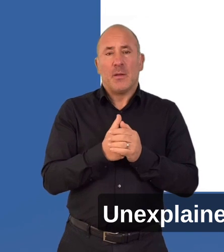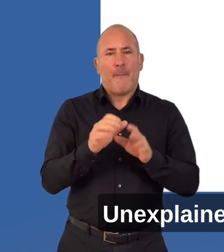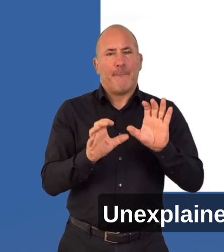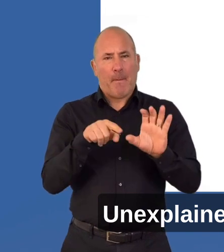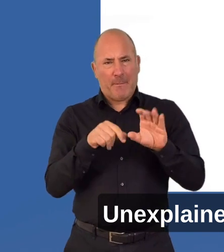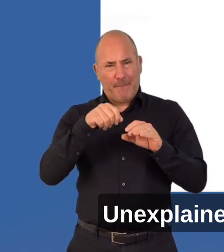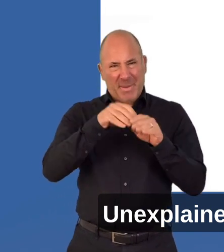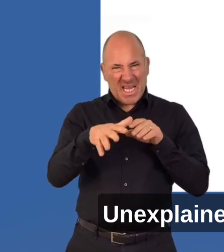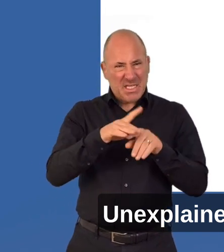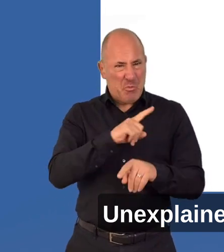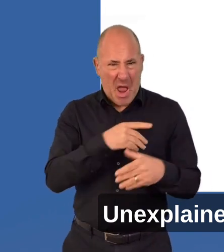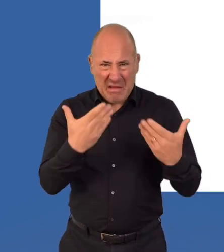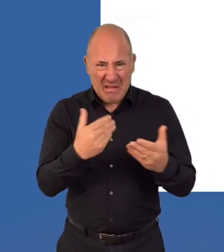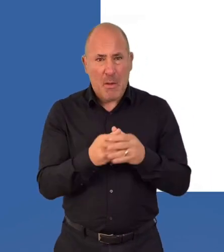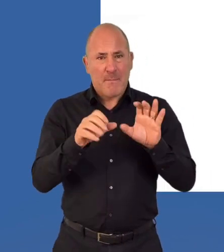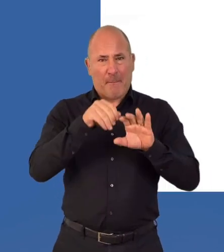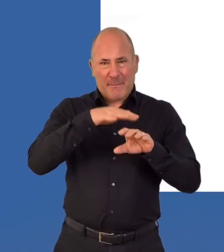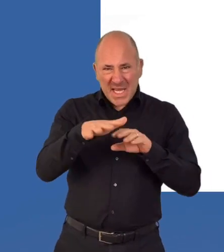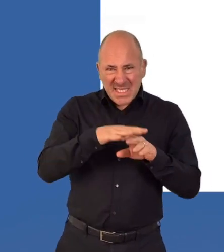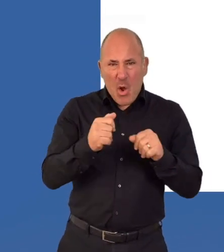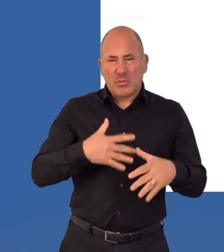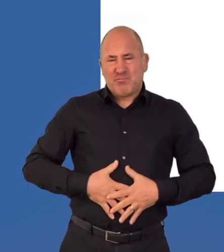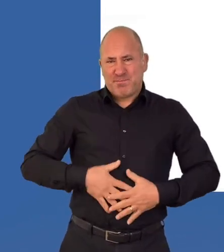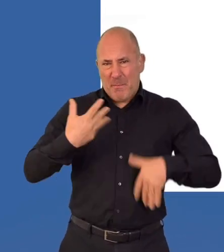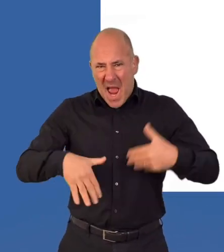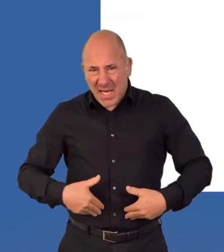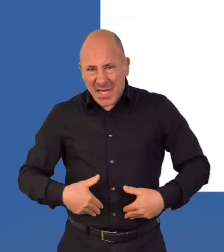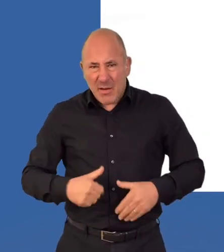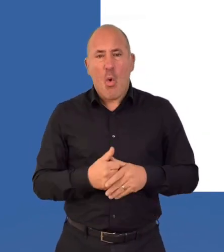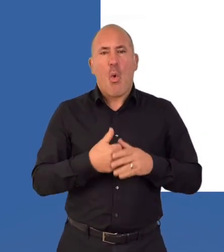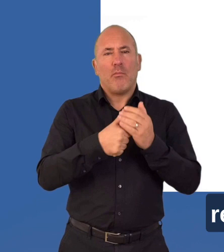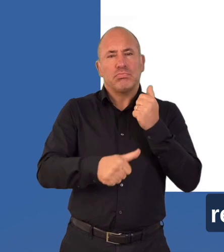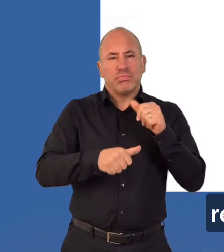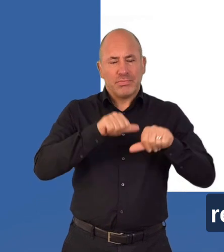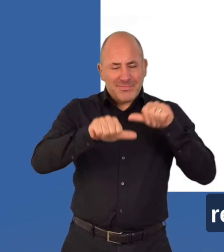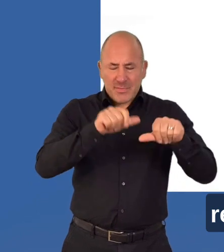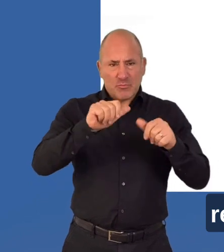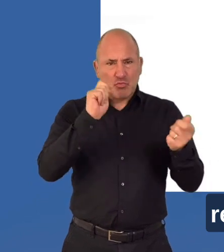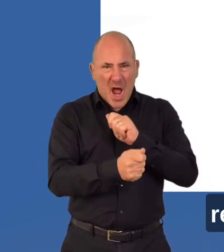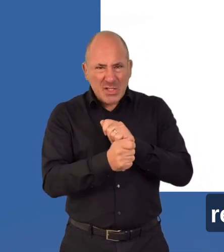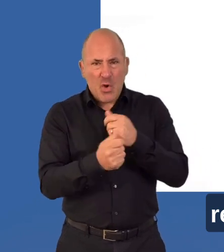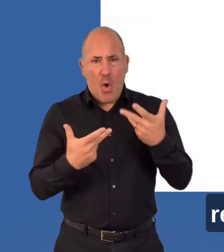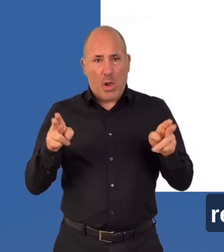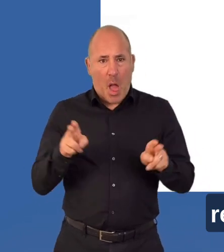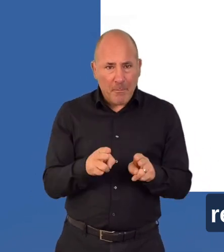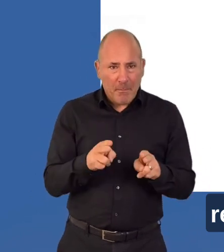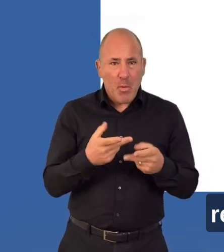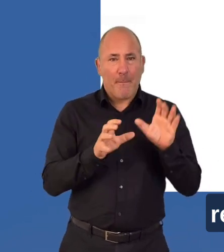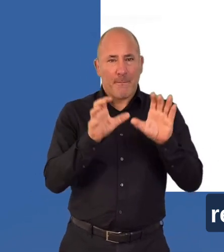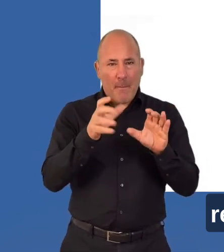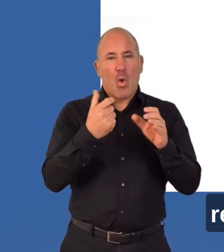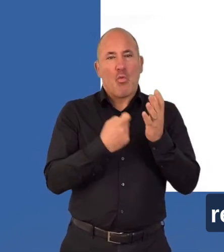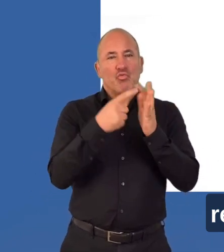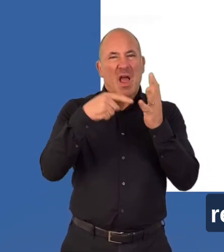and with abdominal pain, change in bowel habit or weight loss, anal or rectal mass, anal ulceration